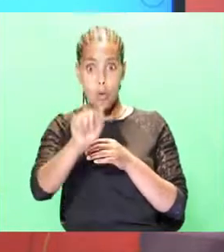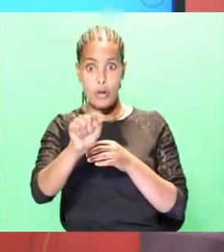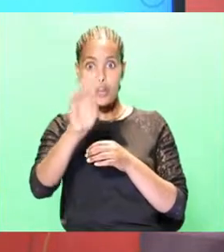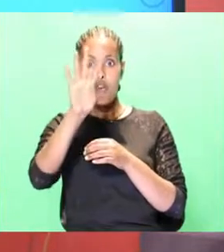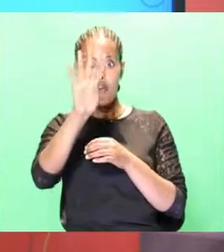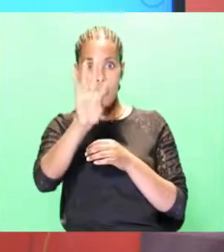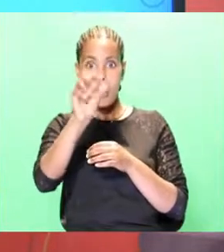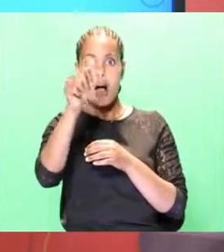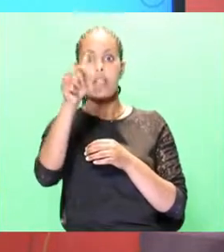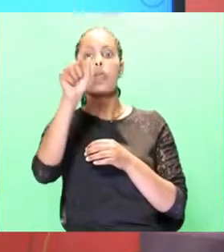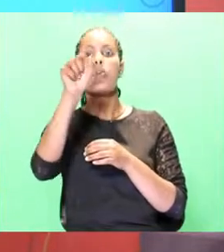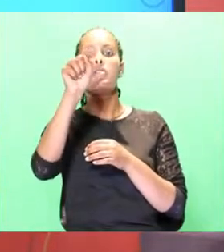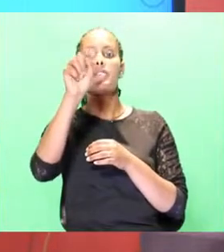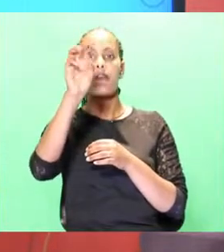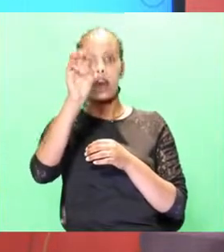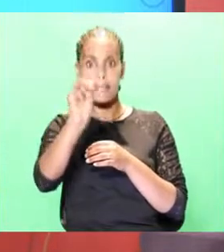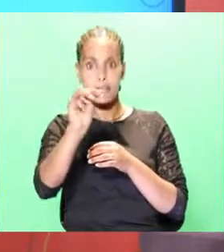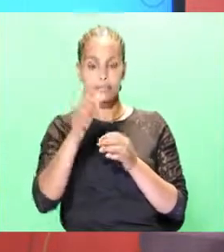0.4 atmosphere.